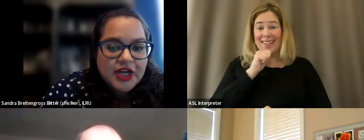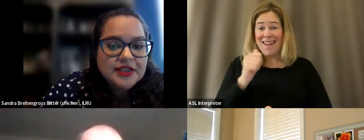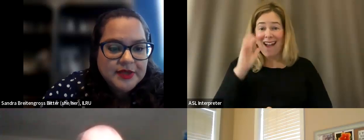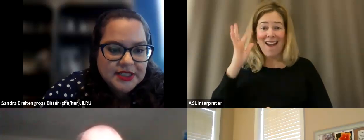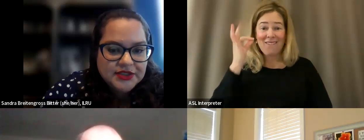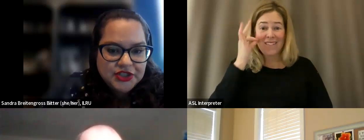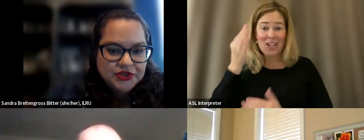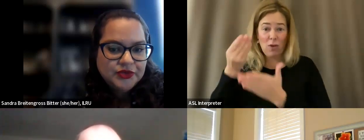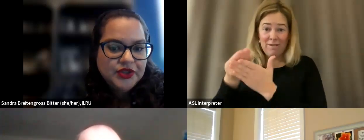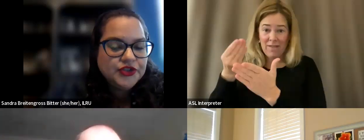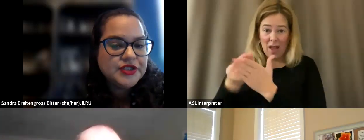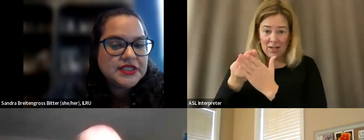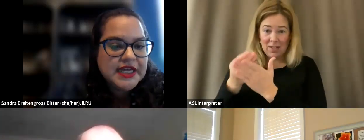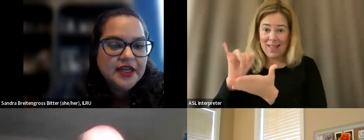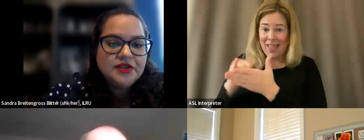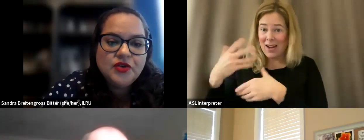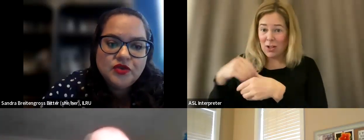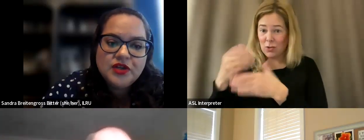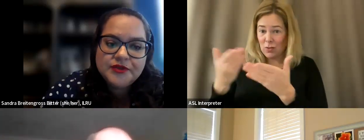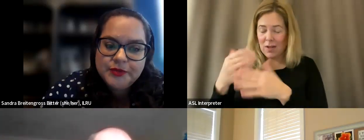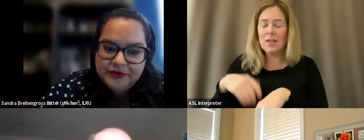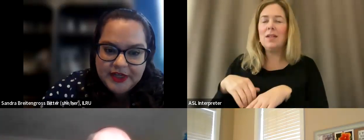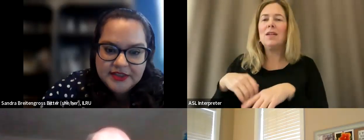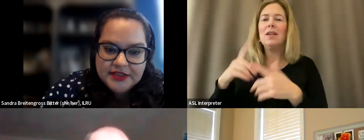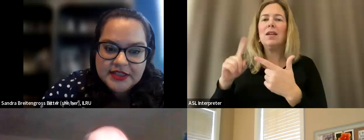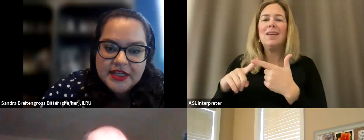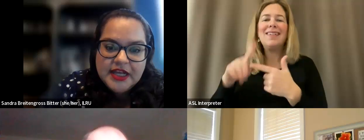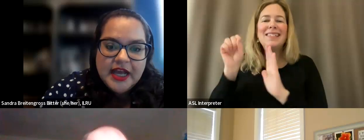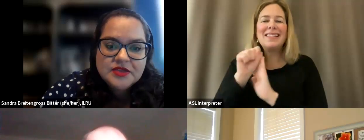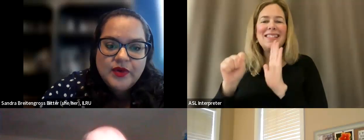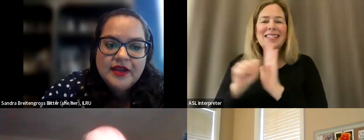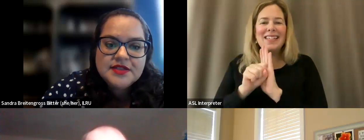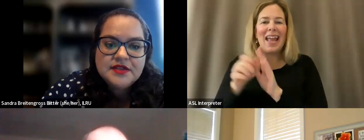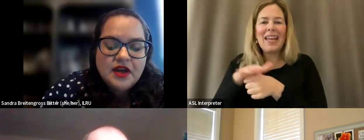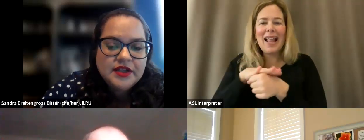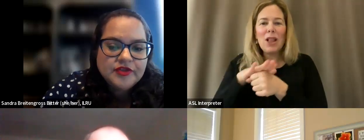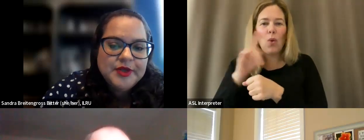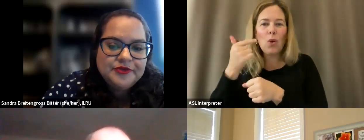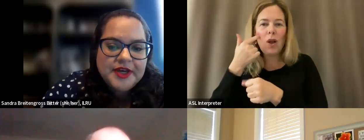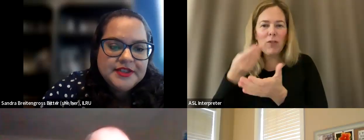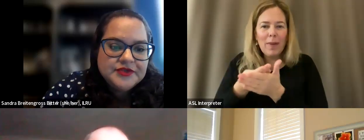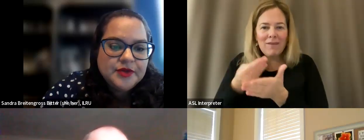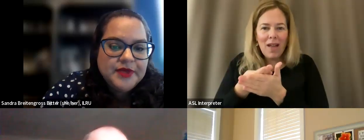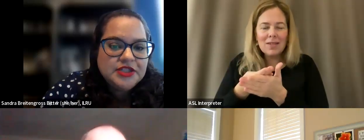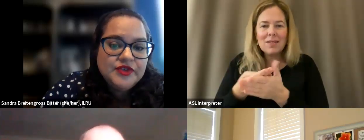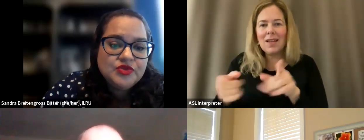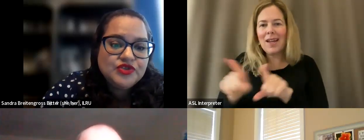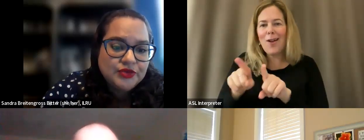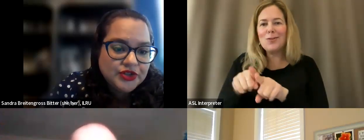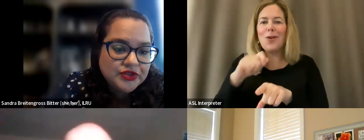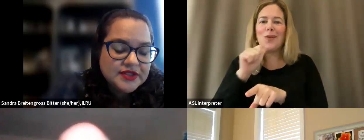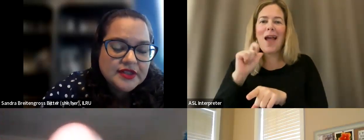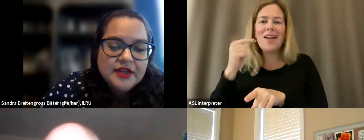but are not limited to, your state and local government funds, as well as non-government funds from